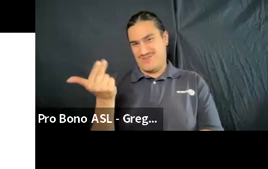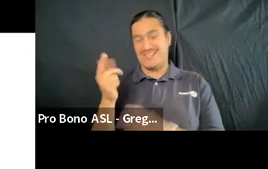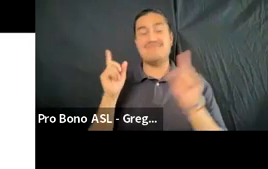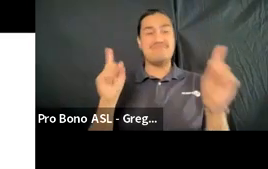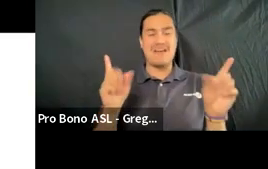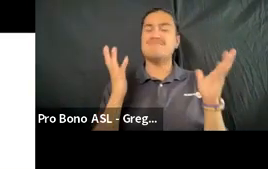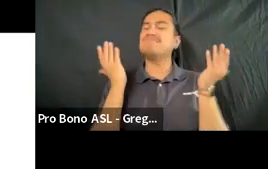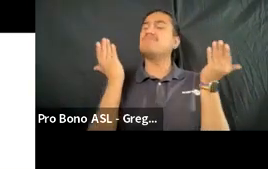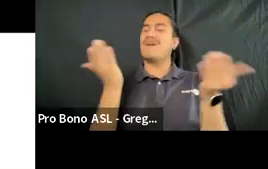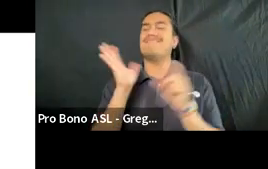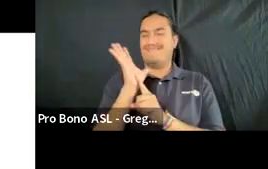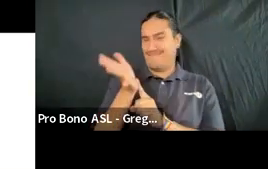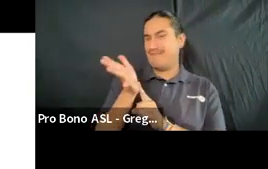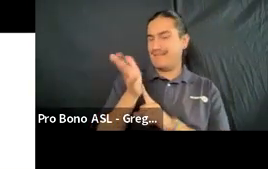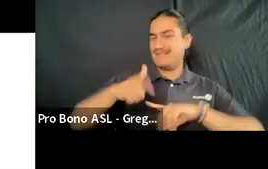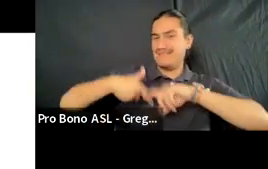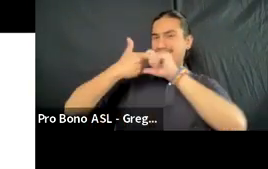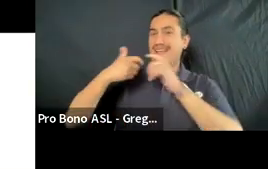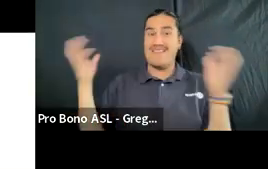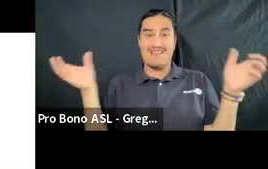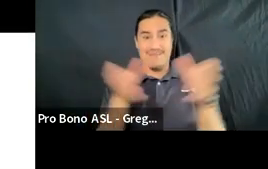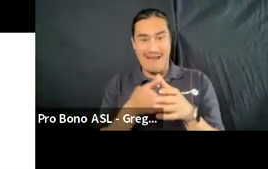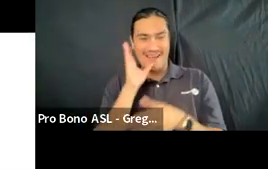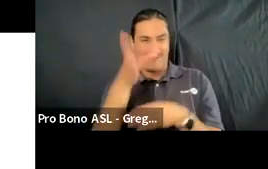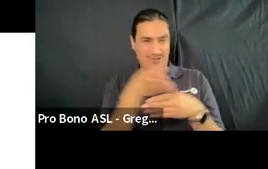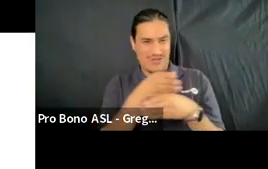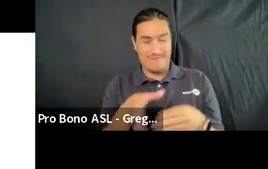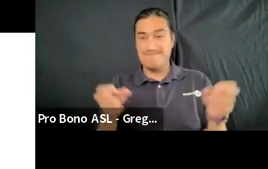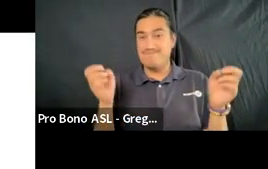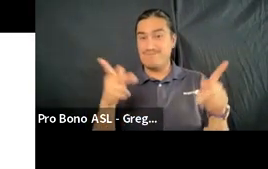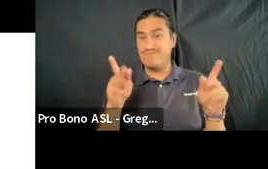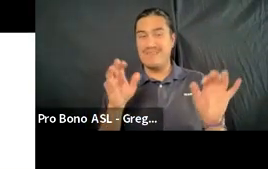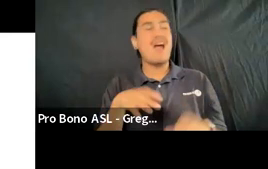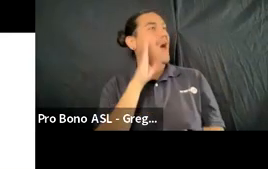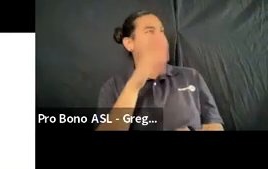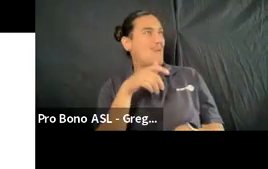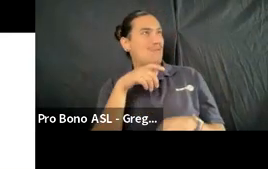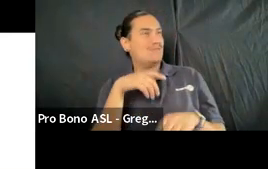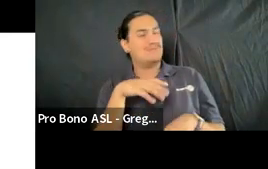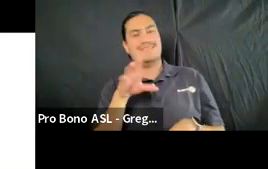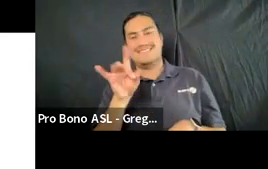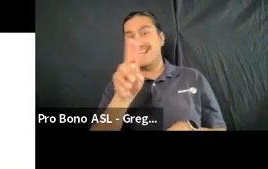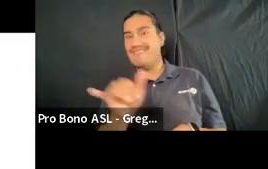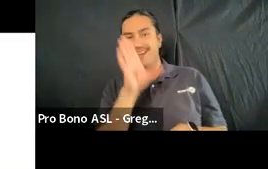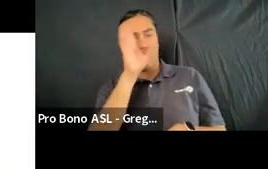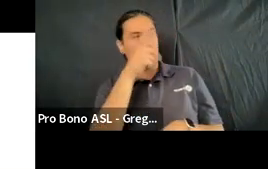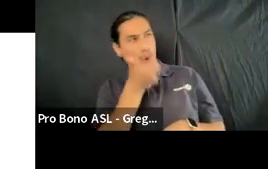let's just take 5 minutes and then we'll come back and we'll share a little bit. Perfect. I'll keep the clock for you. Thank you.